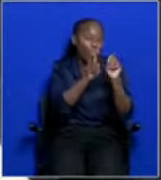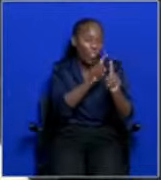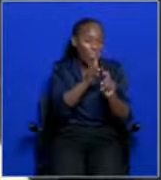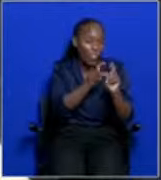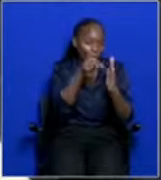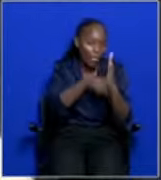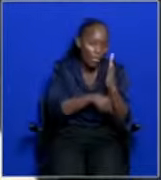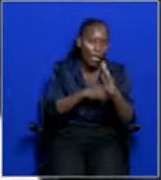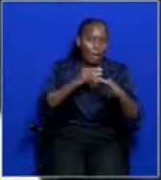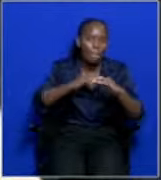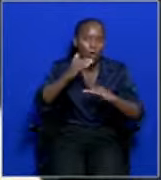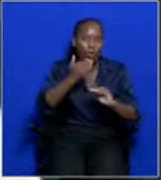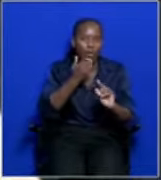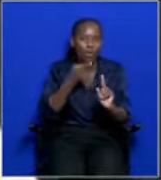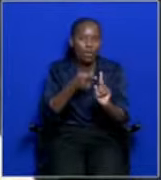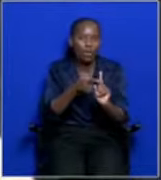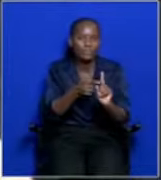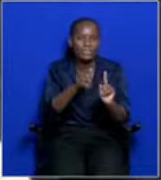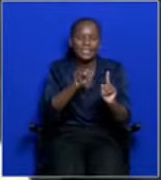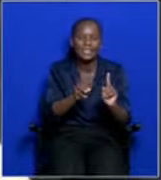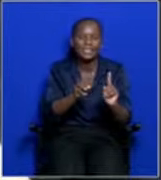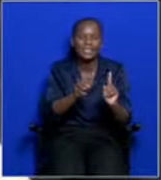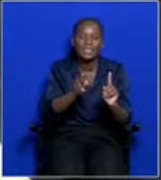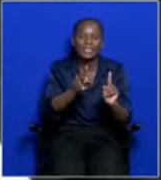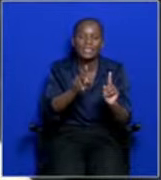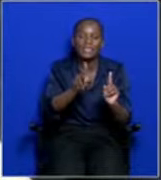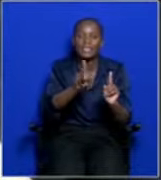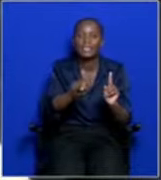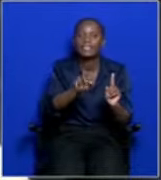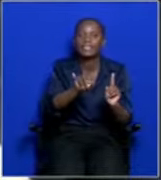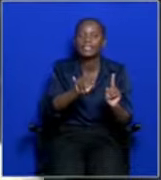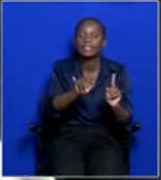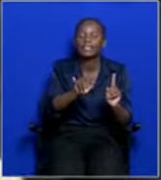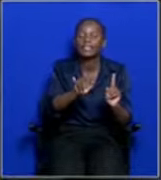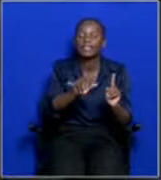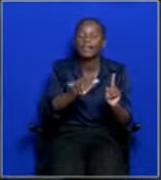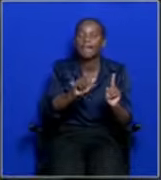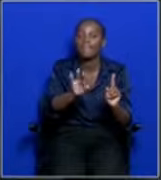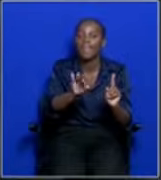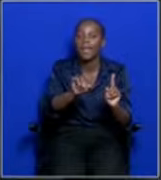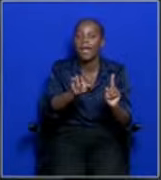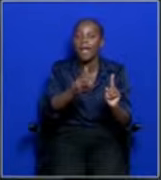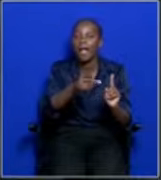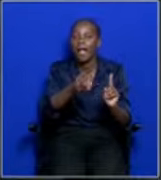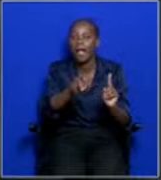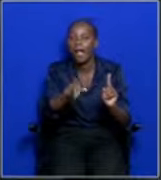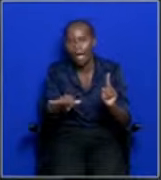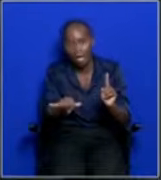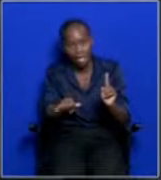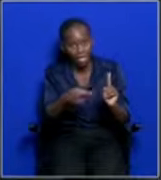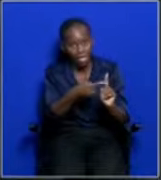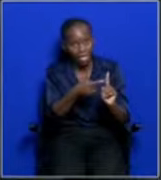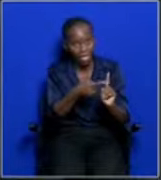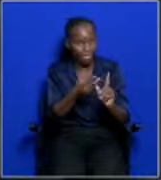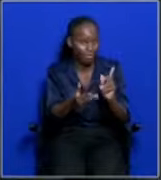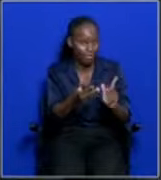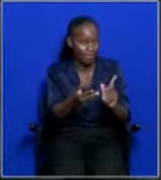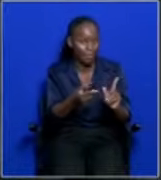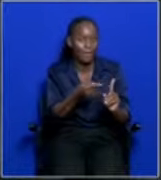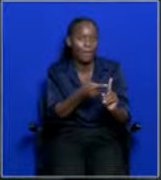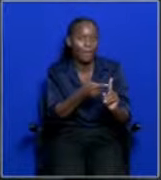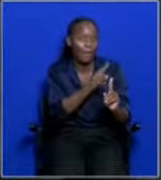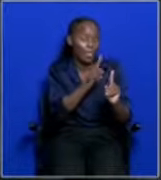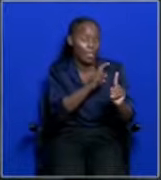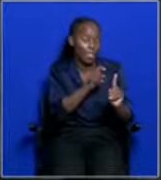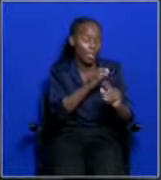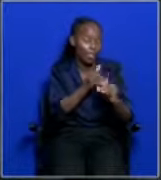to hear the witness's view of it. Now, in Stolz's statement,